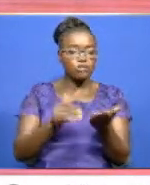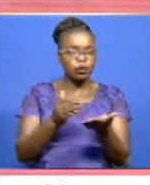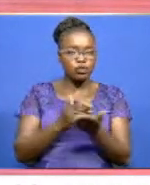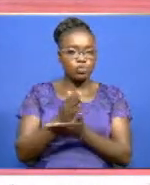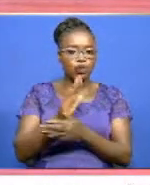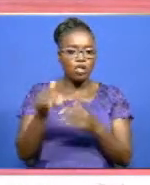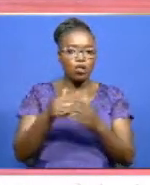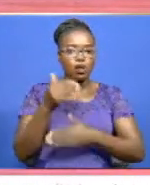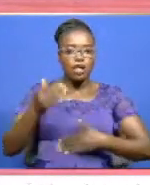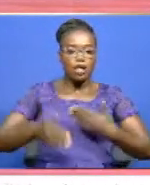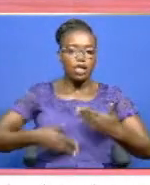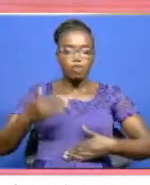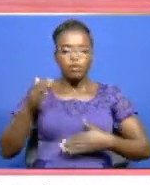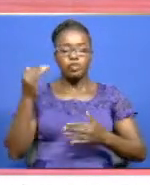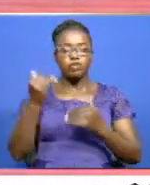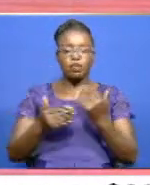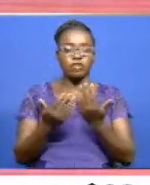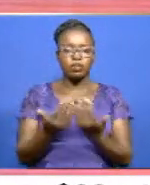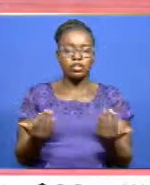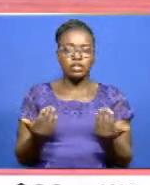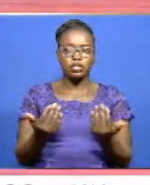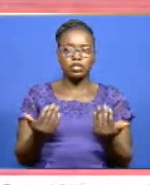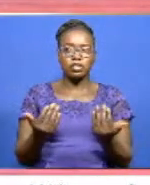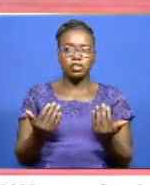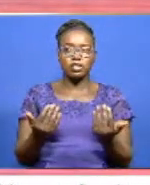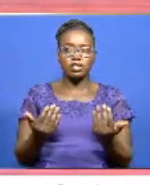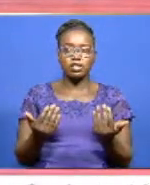are all happy with the final documents that get